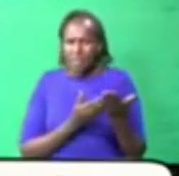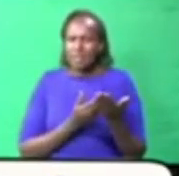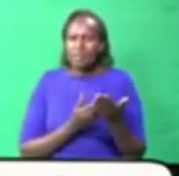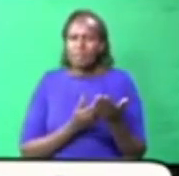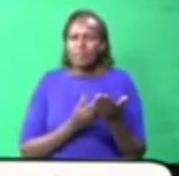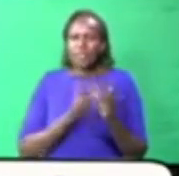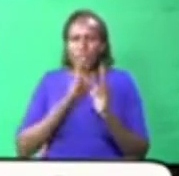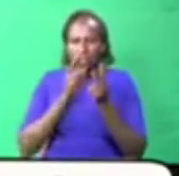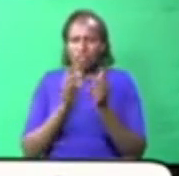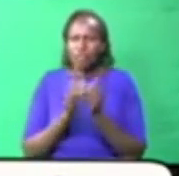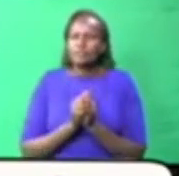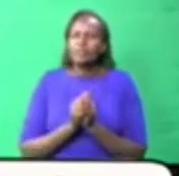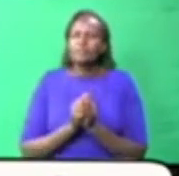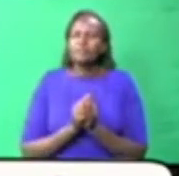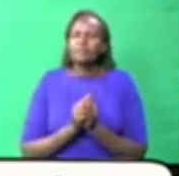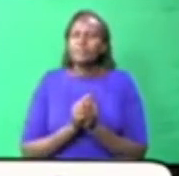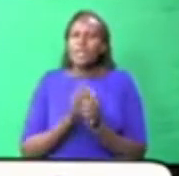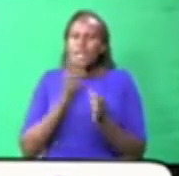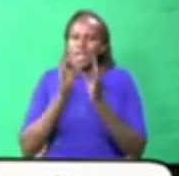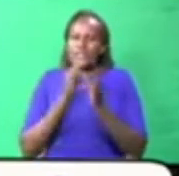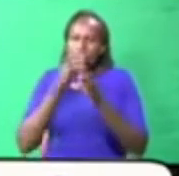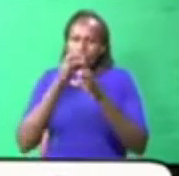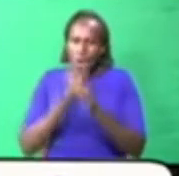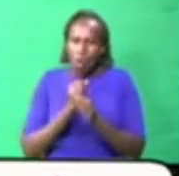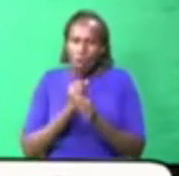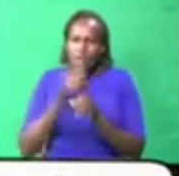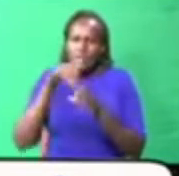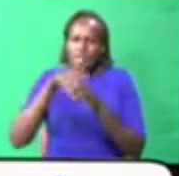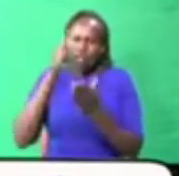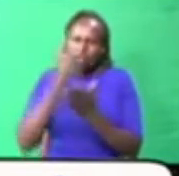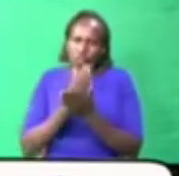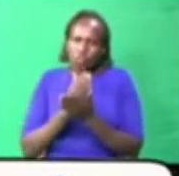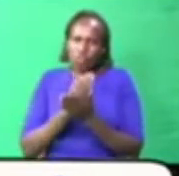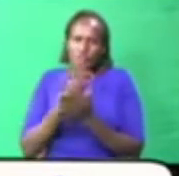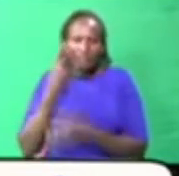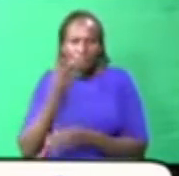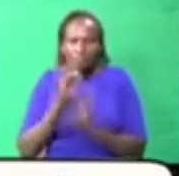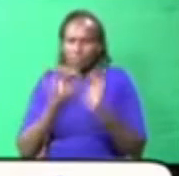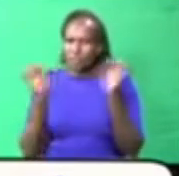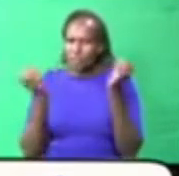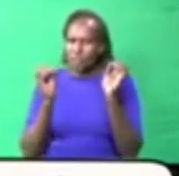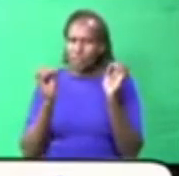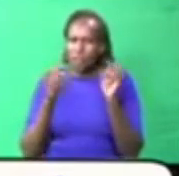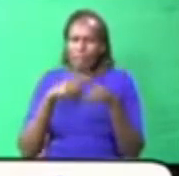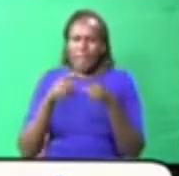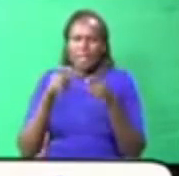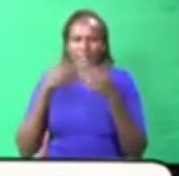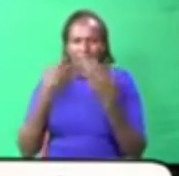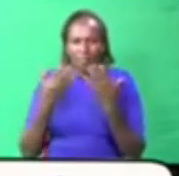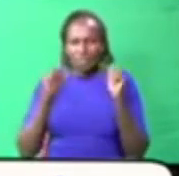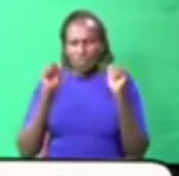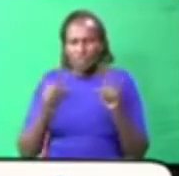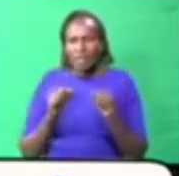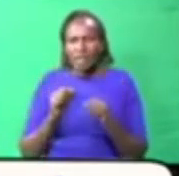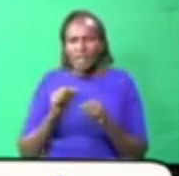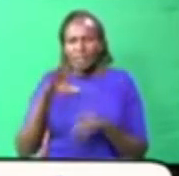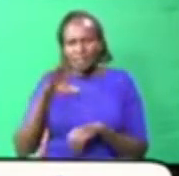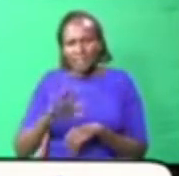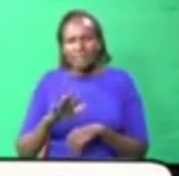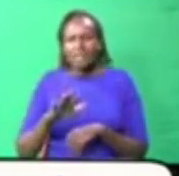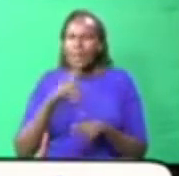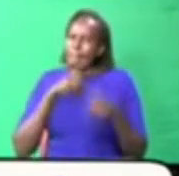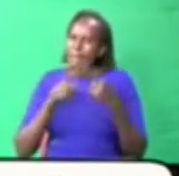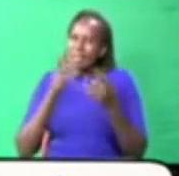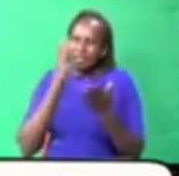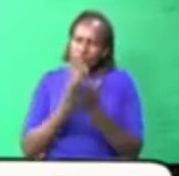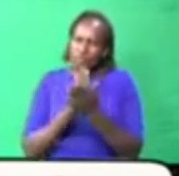results. If you hold on to the truth, though it is not visible, it is not something you can be able to touch. But the truth is